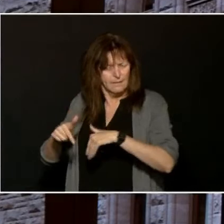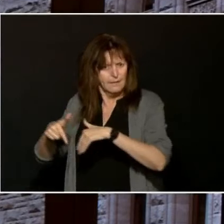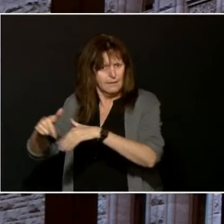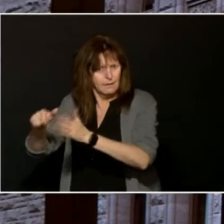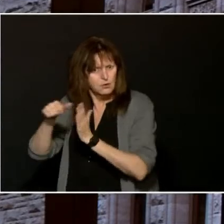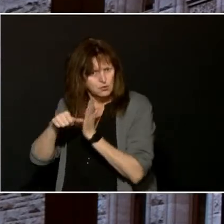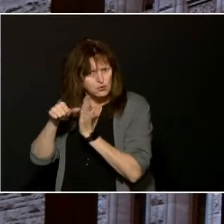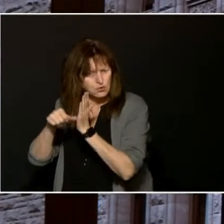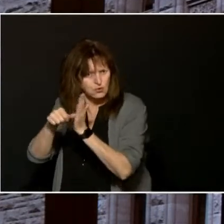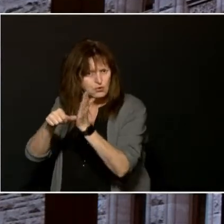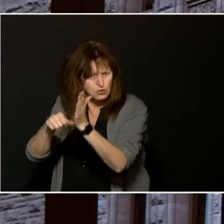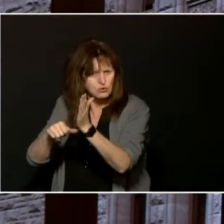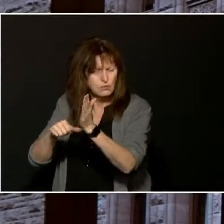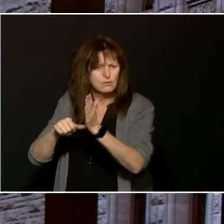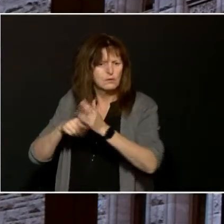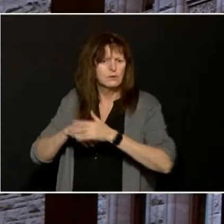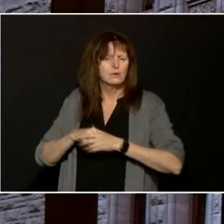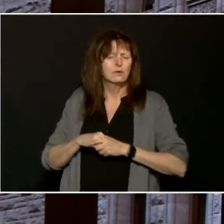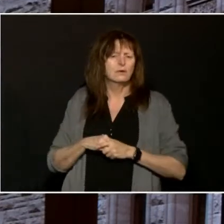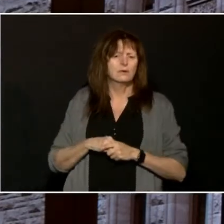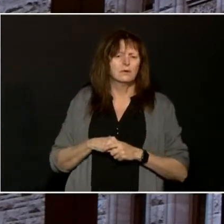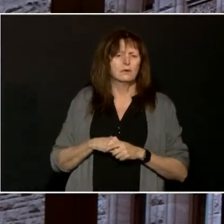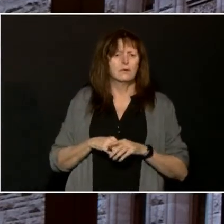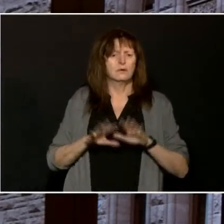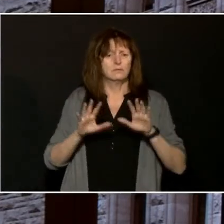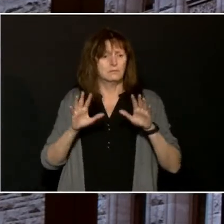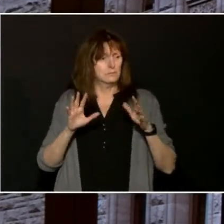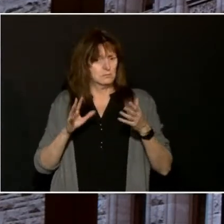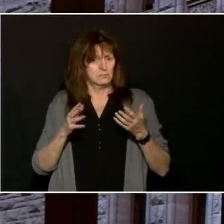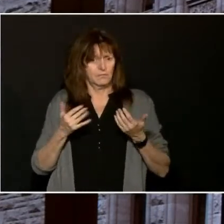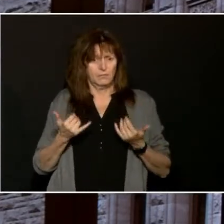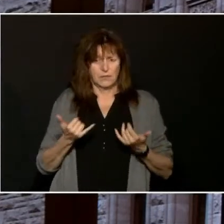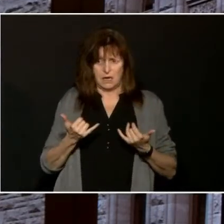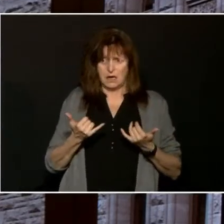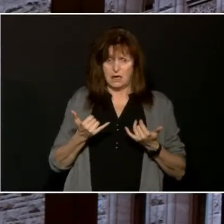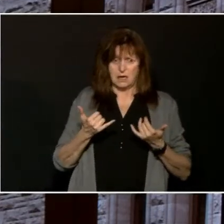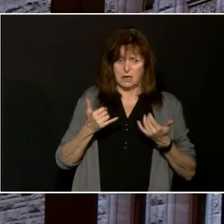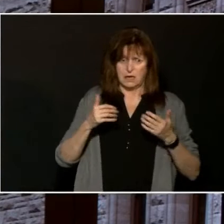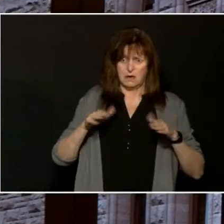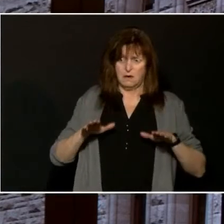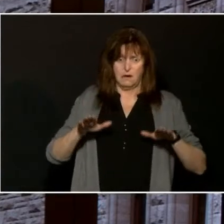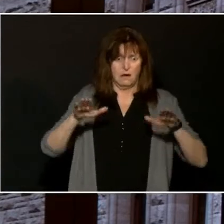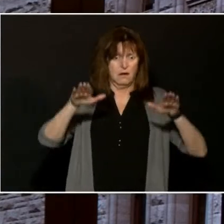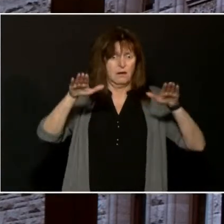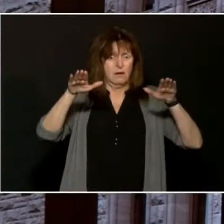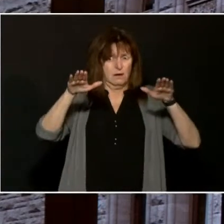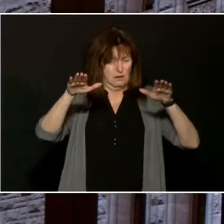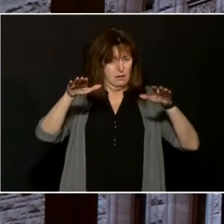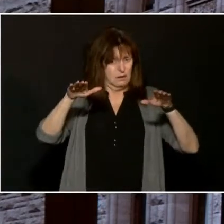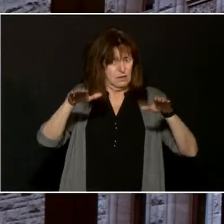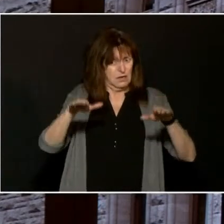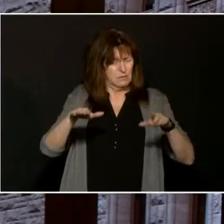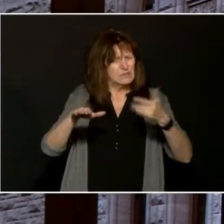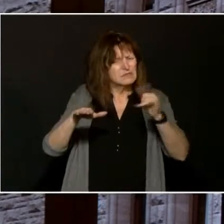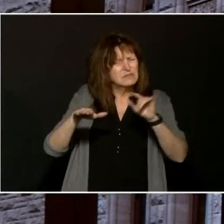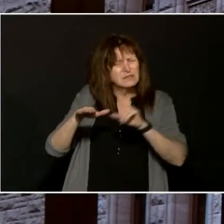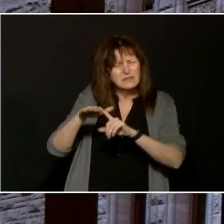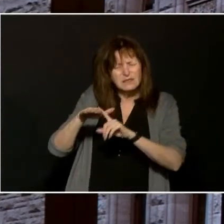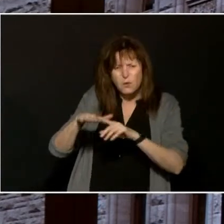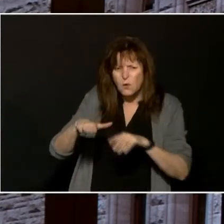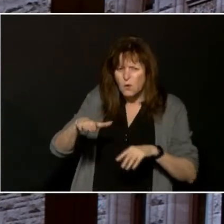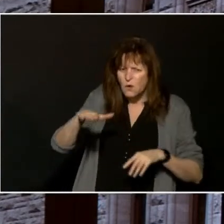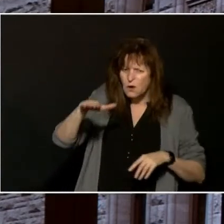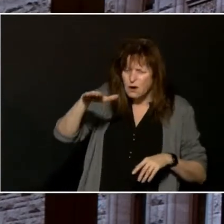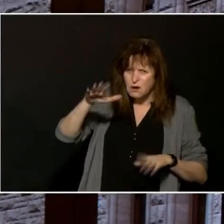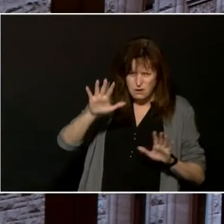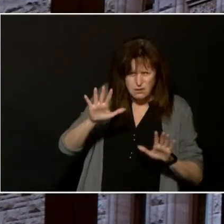The trends remain encouraging, but these numbers are still high. In terms of testing, we did a total of